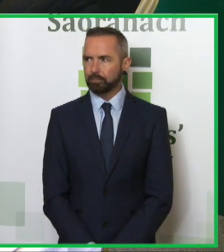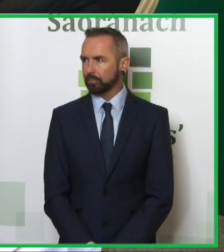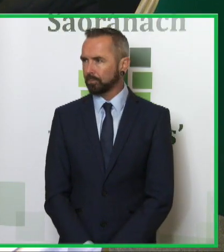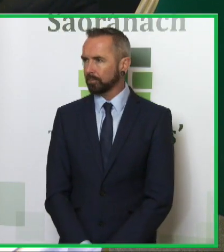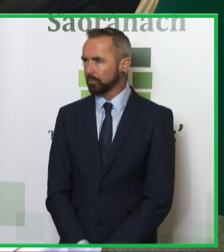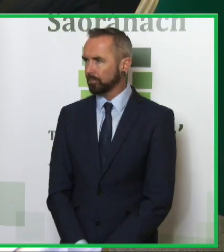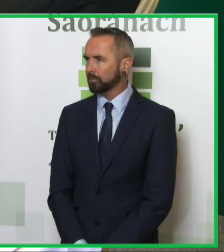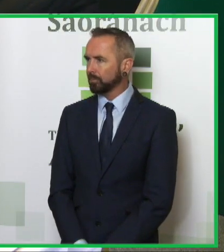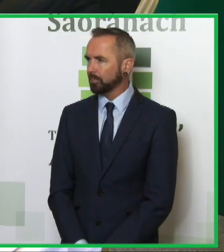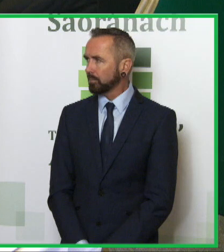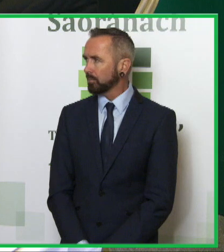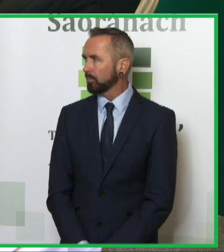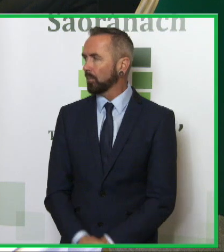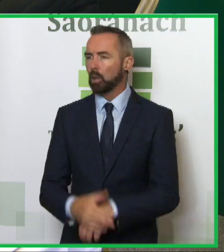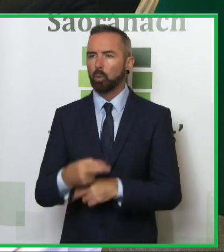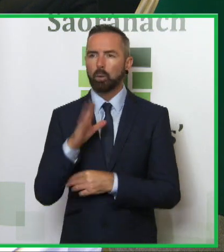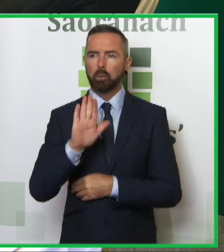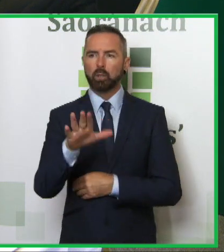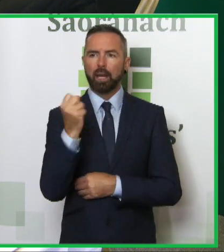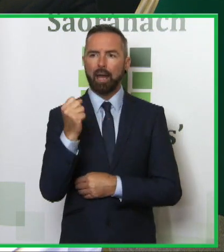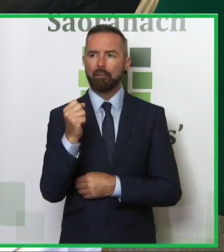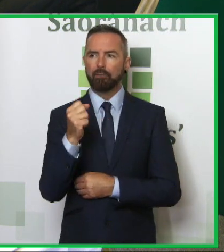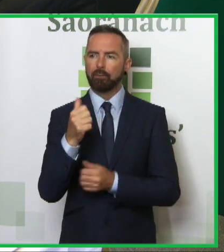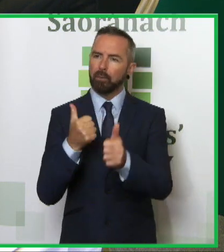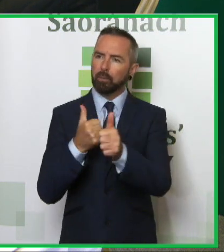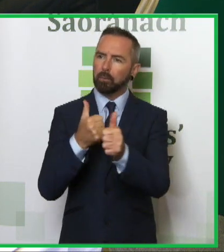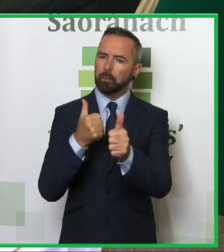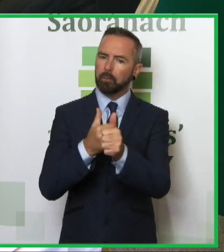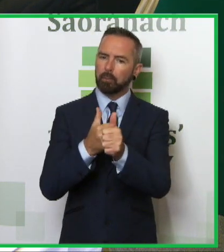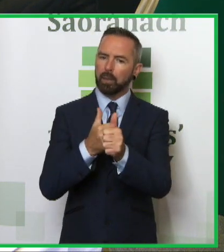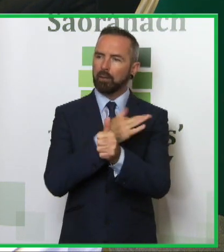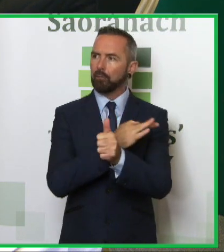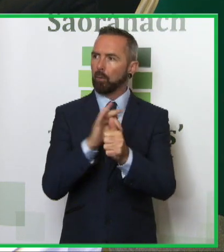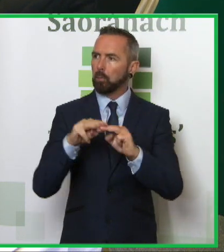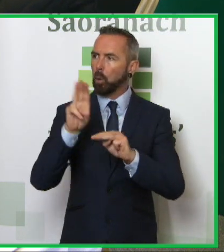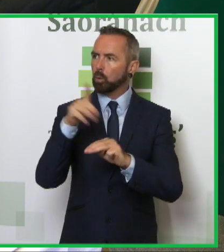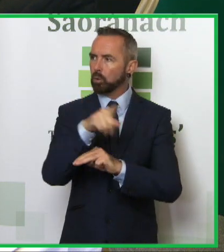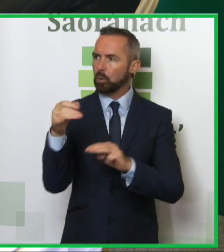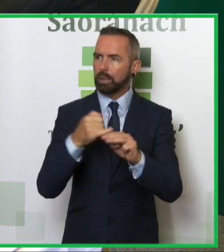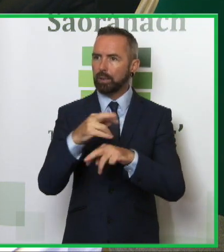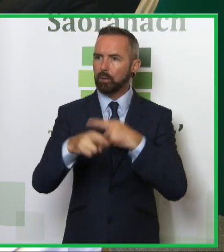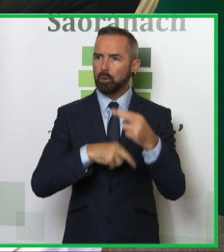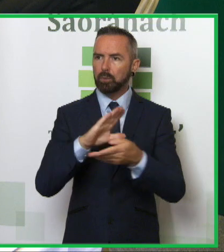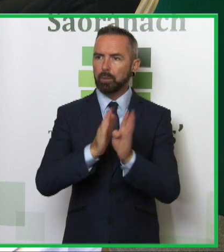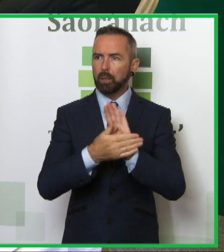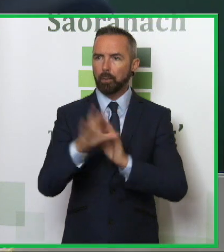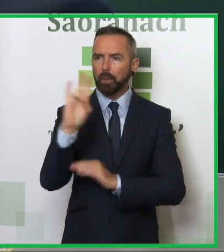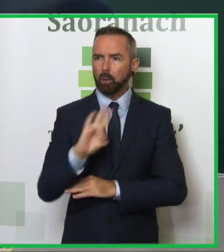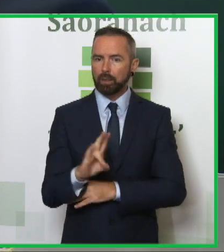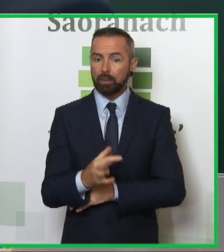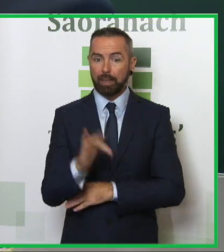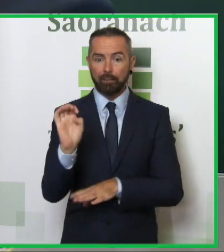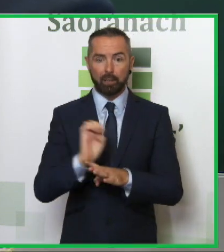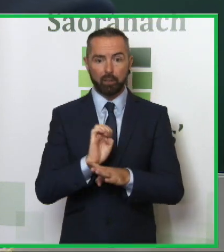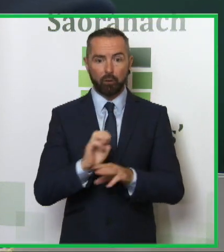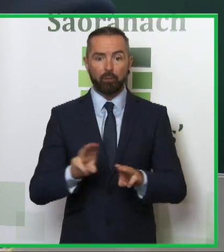drugs made here, it needs to have an endorsement from a significant number in the room for it to become a ballot question. So if there is a number of